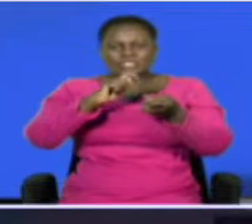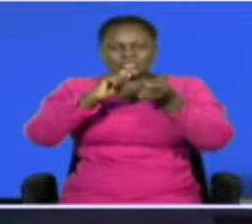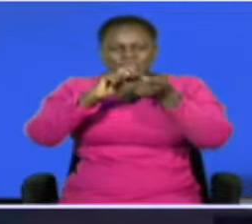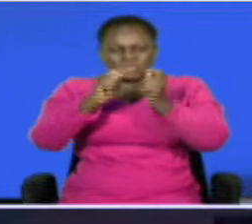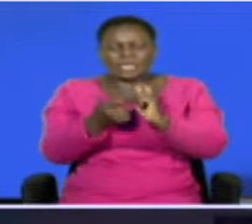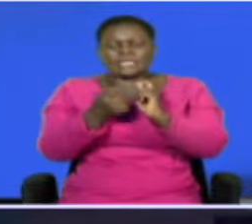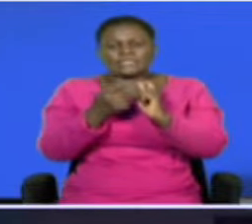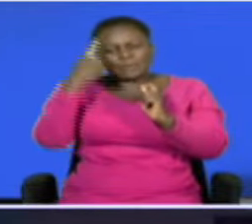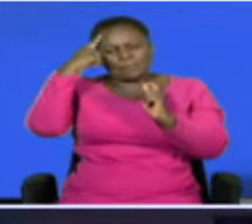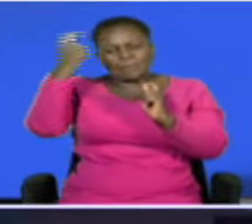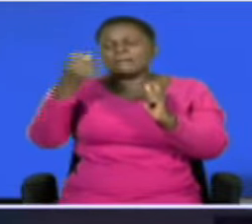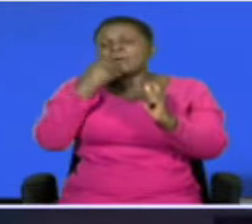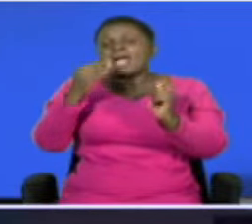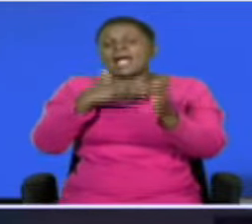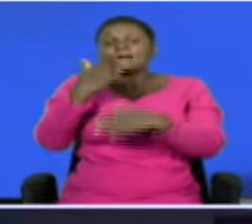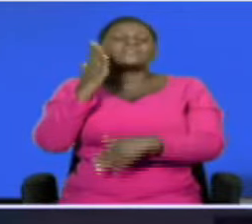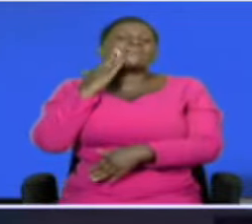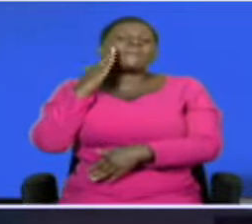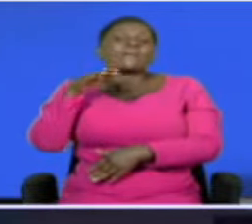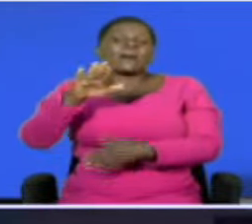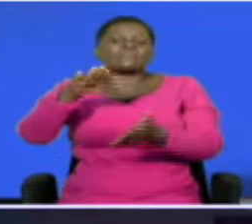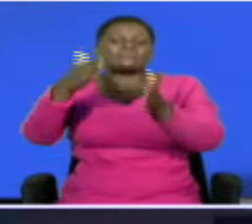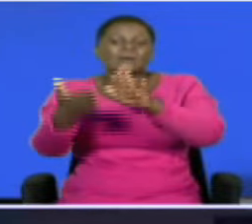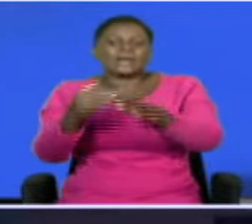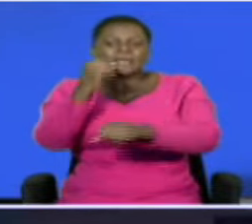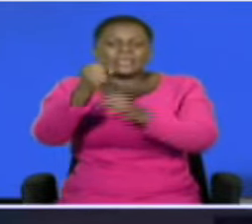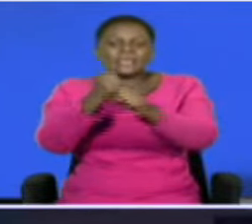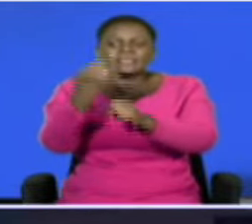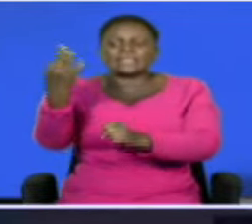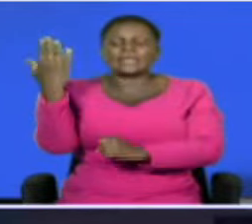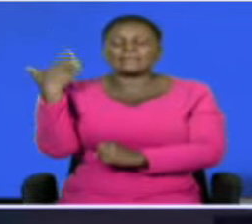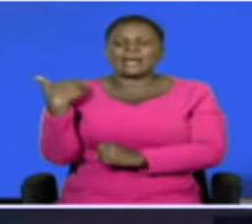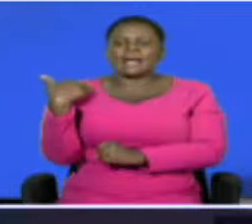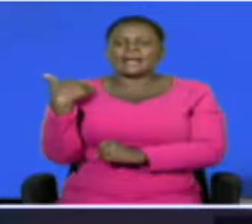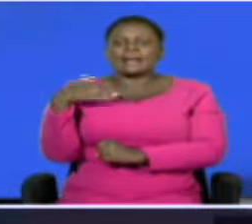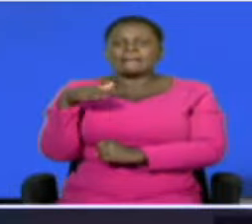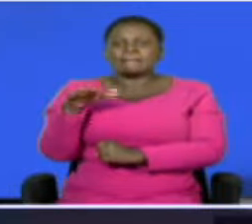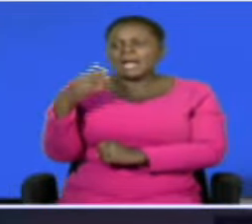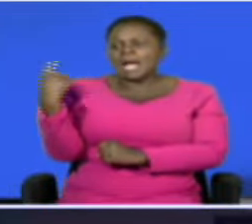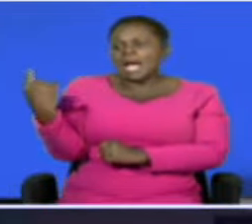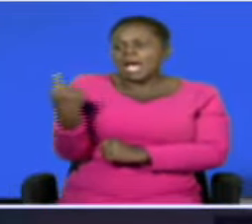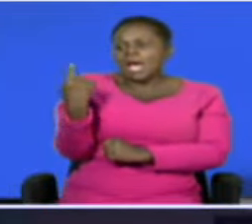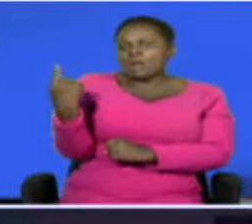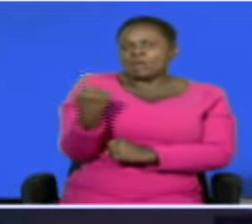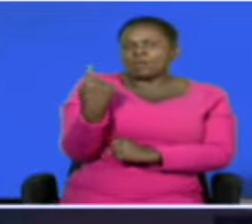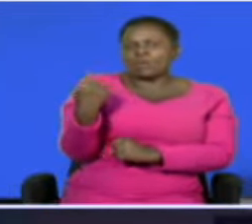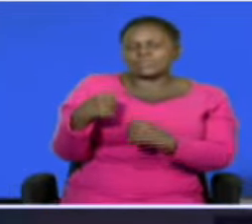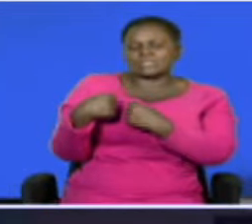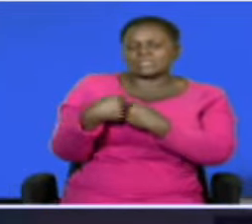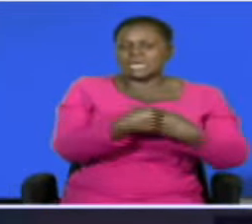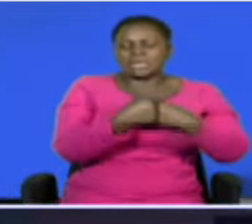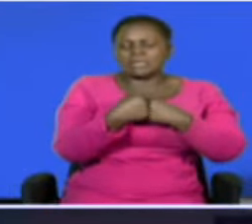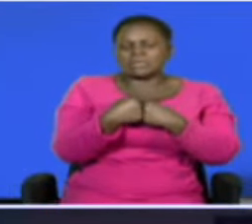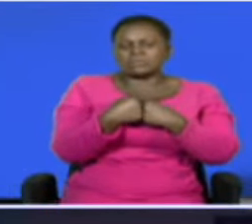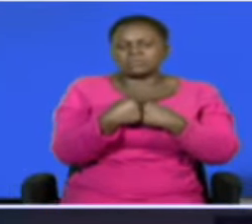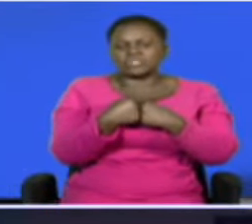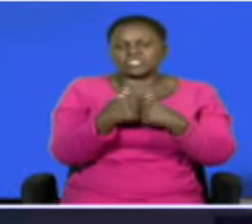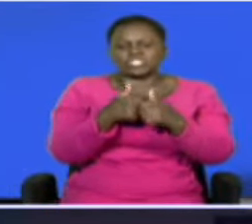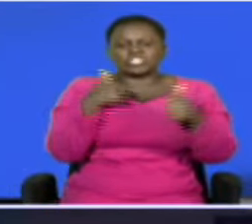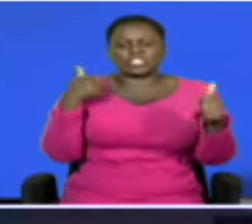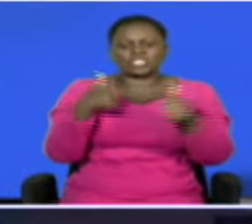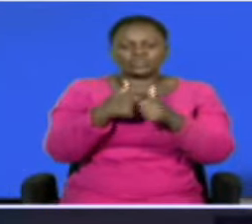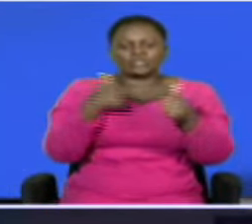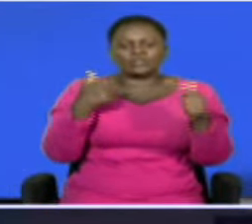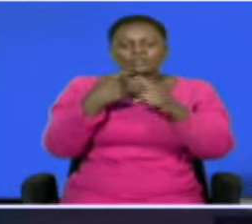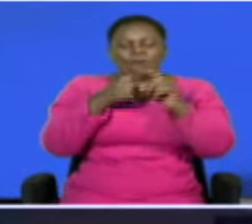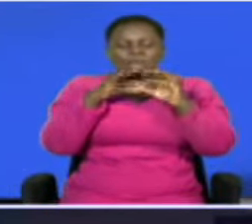truant boy following the death of his mother 3 years ago, which left him on his own and grappling with rejection from his